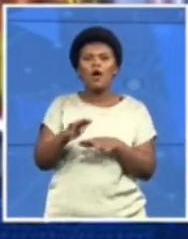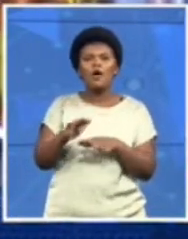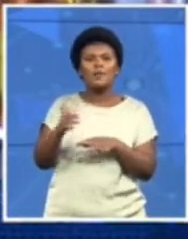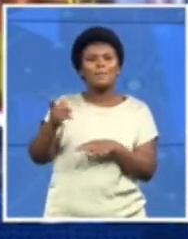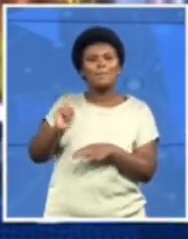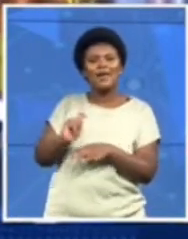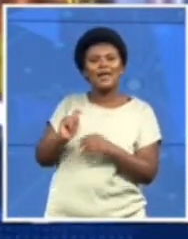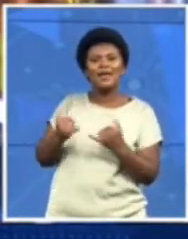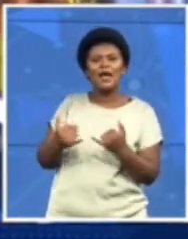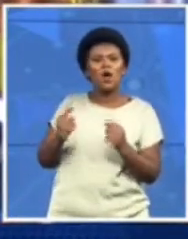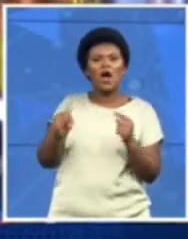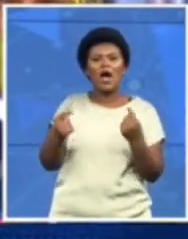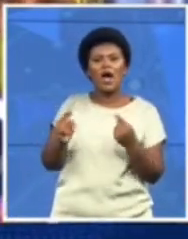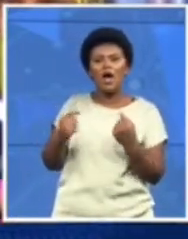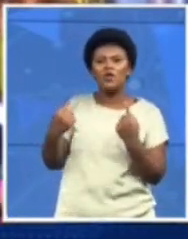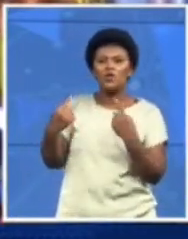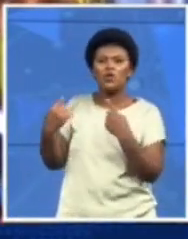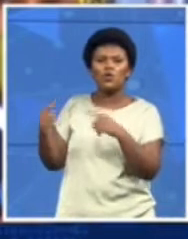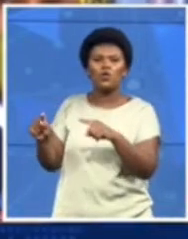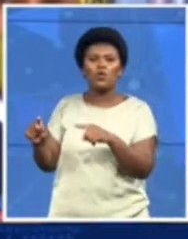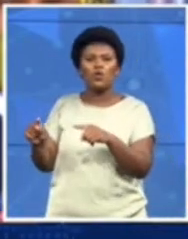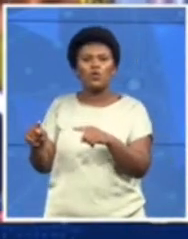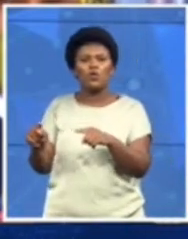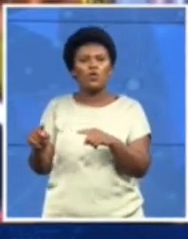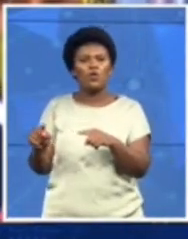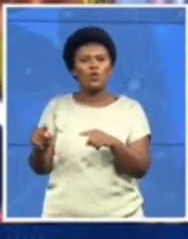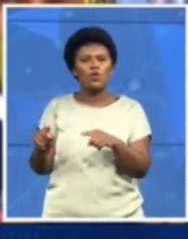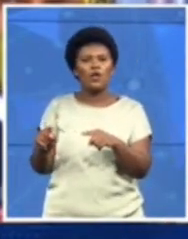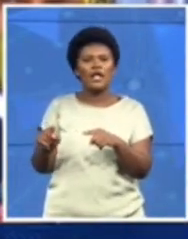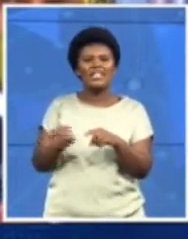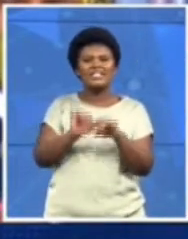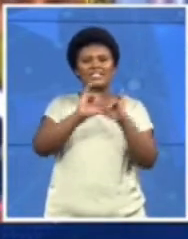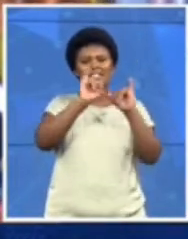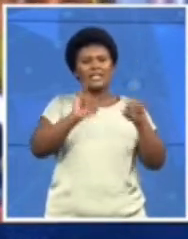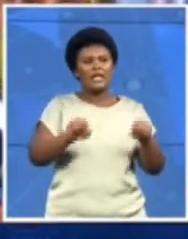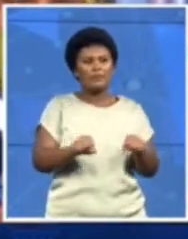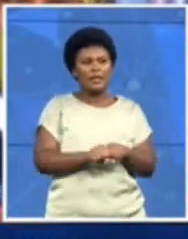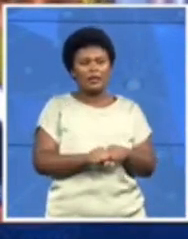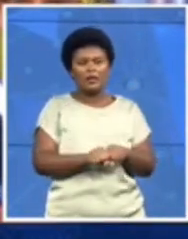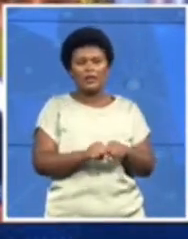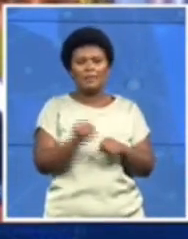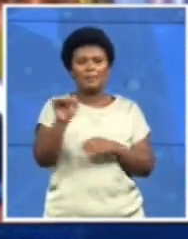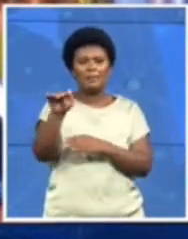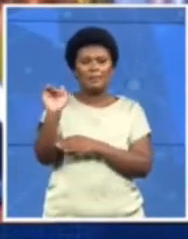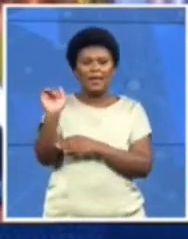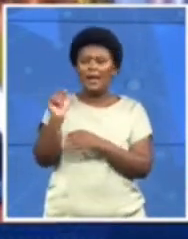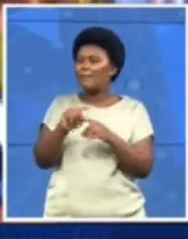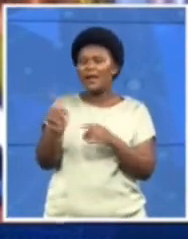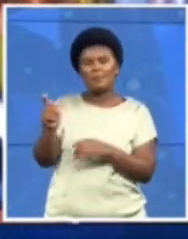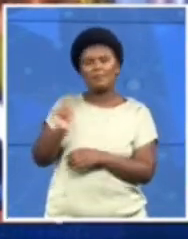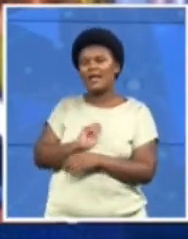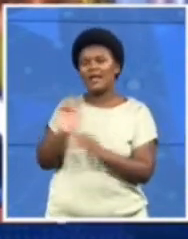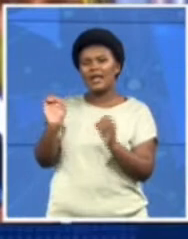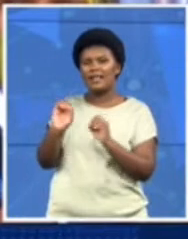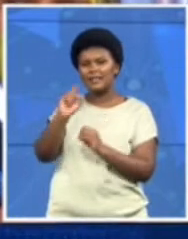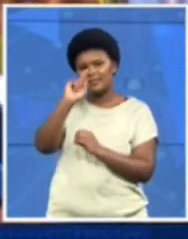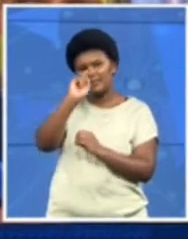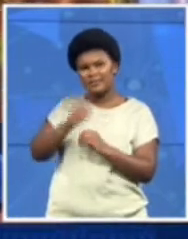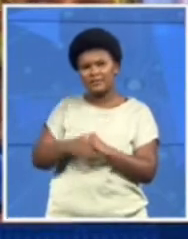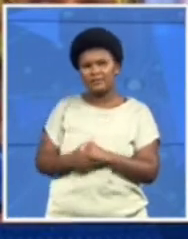and come up with bank statement. But I can tell you it's pro bono, my dear sister. Keep this. Today is the date, is the